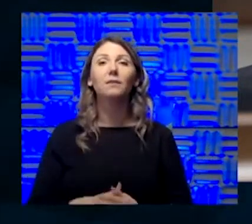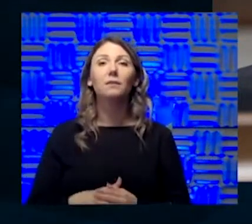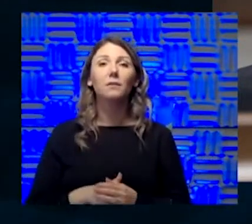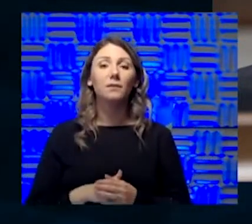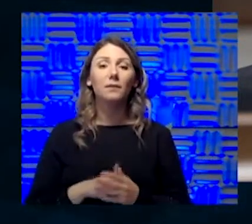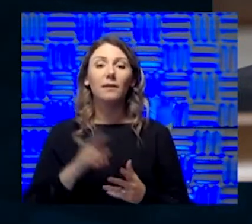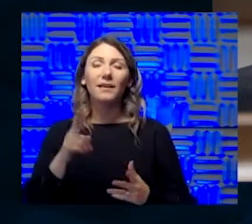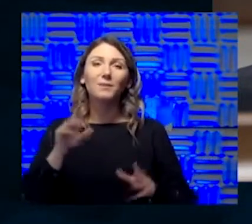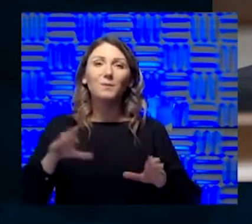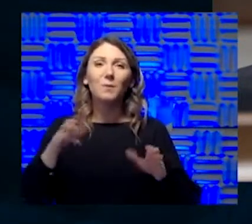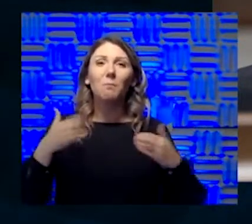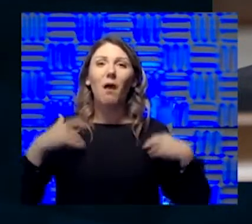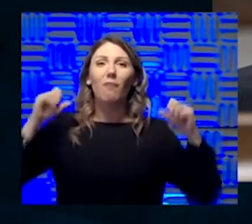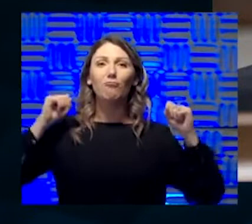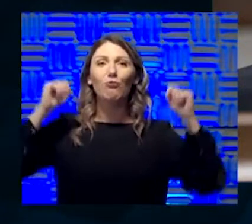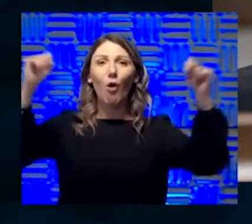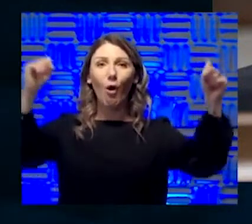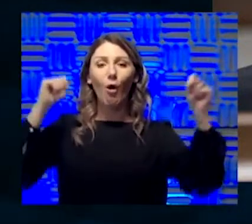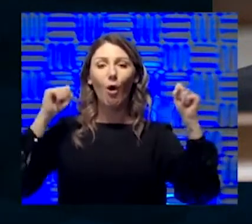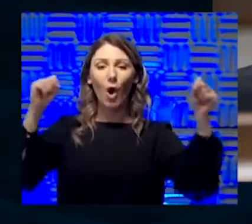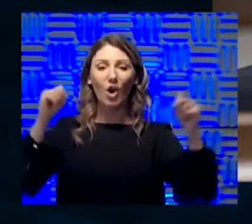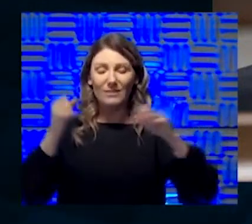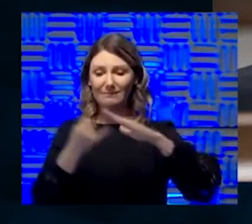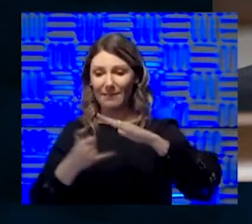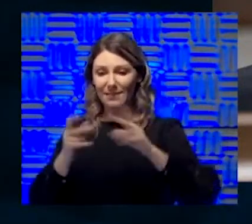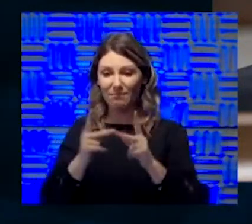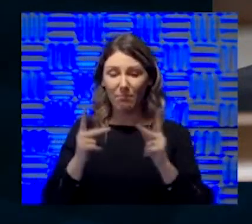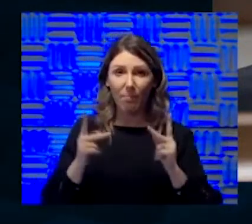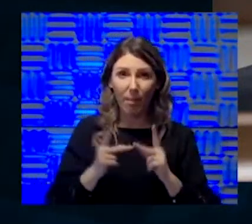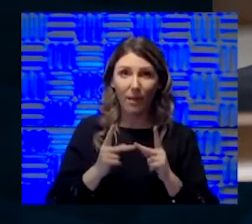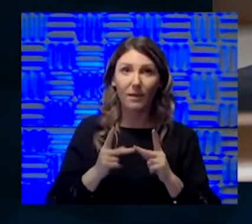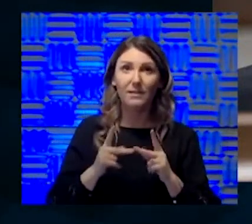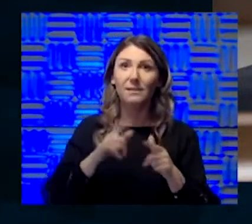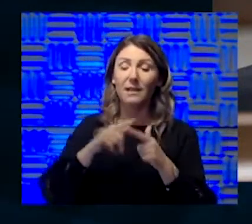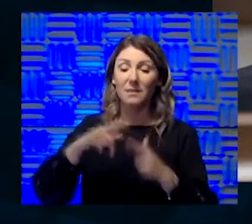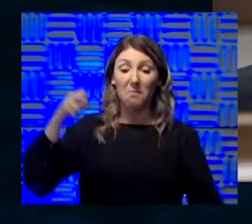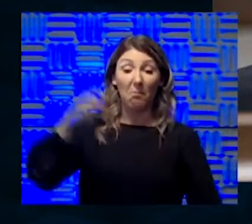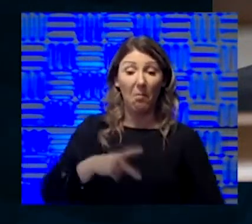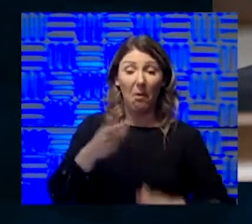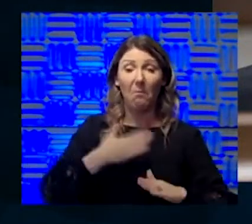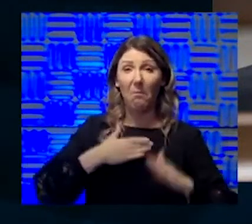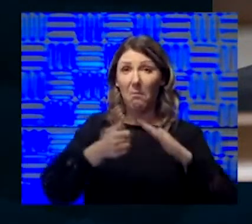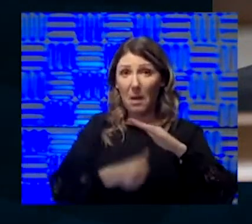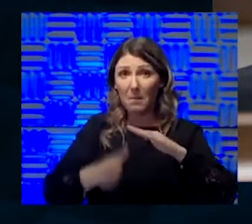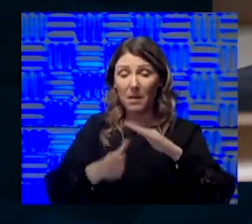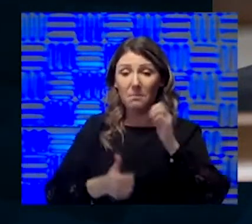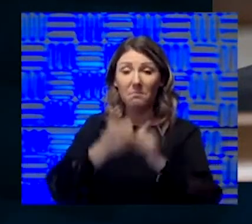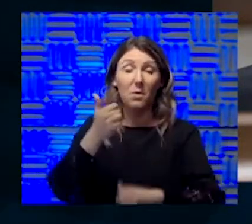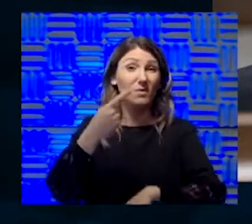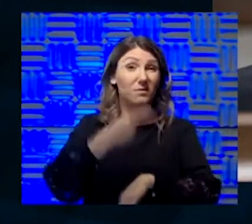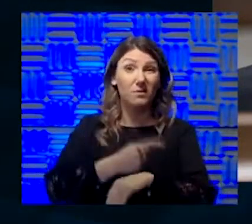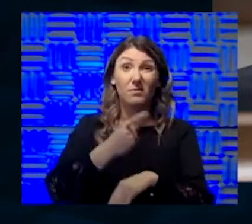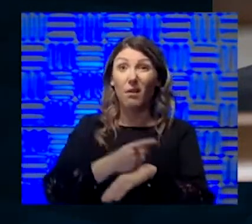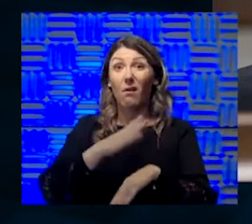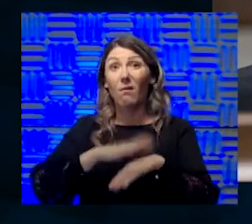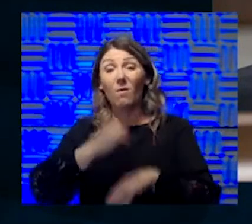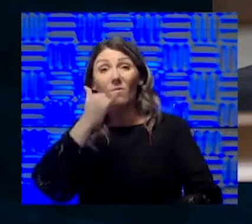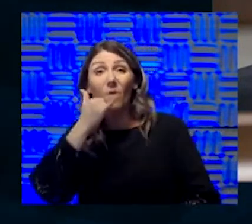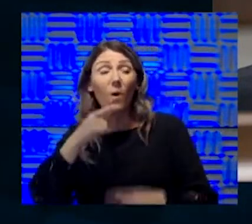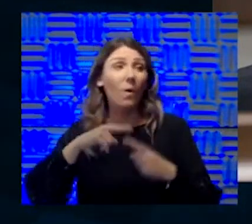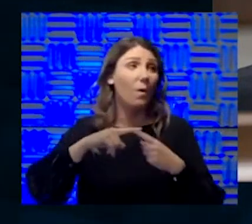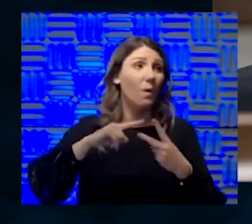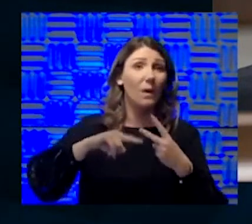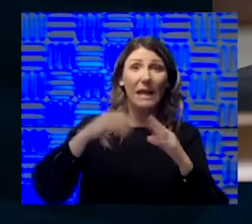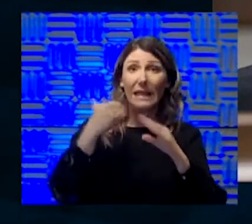my cardio in a very isolated place, and then back. And I spend most of my day on the phone, on the email, and trying to